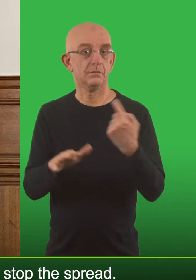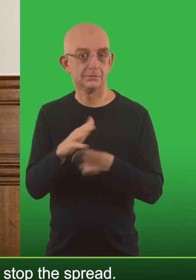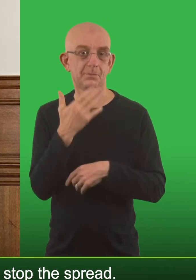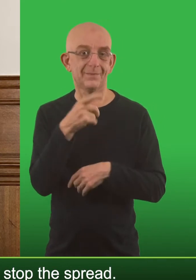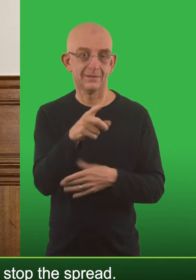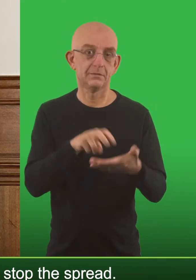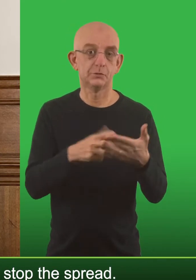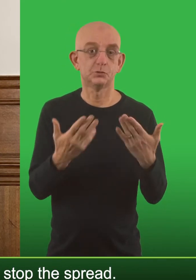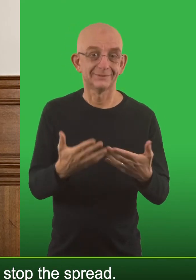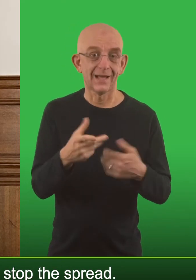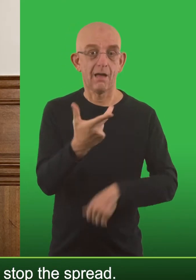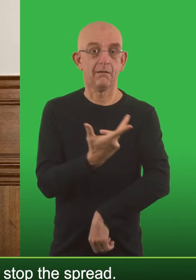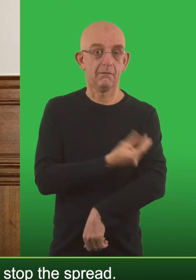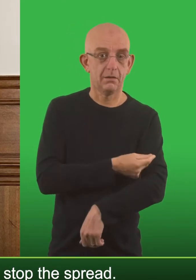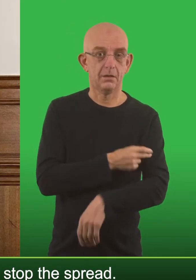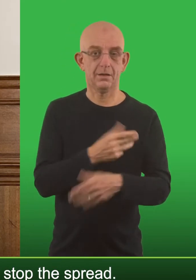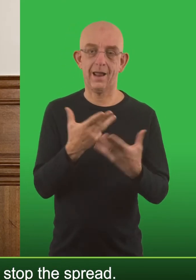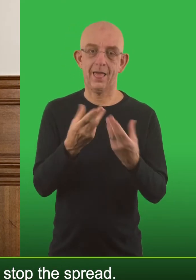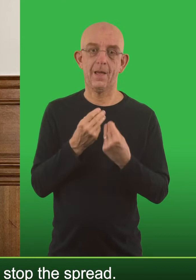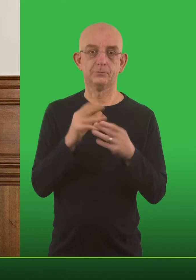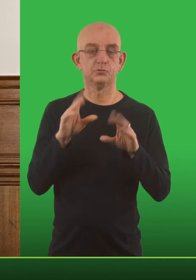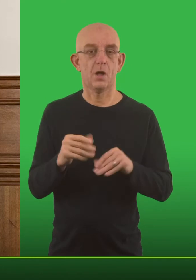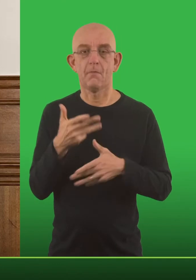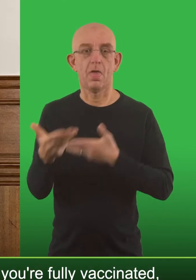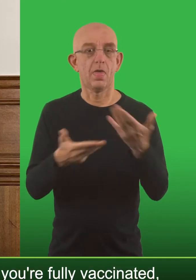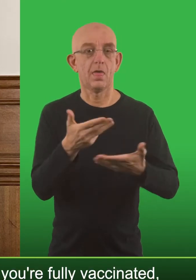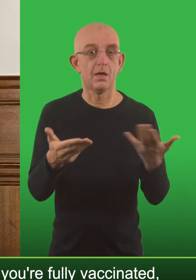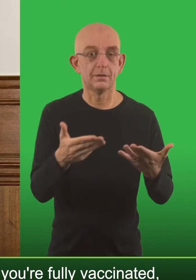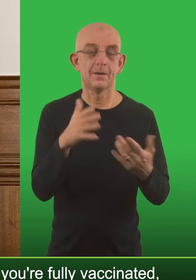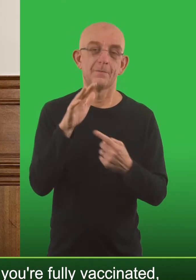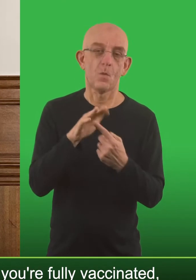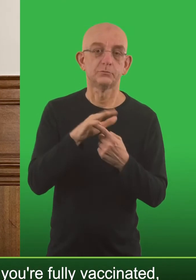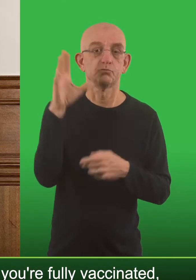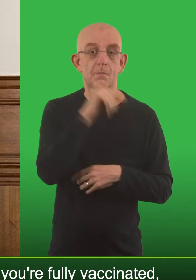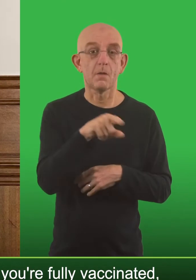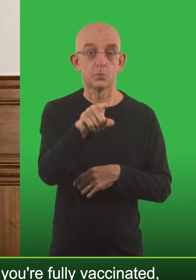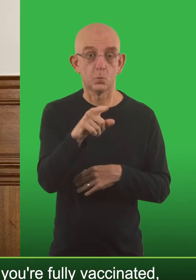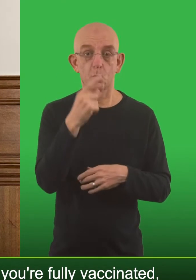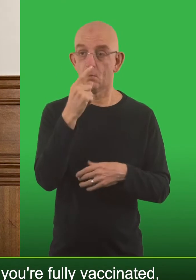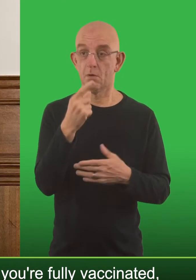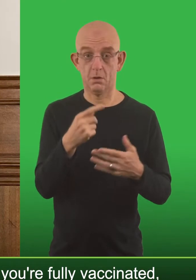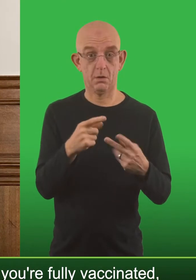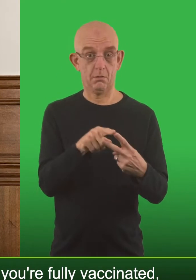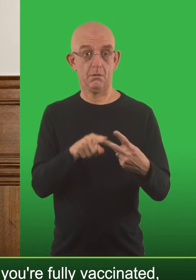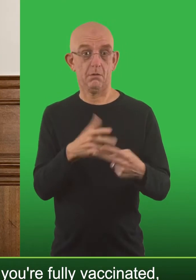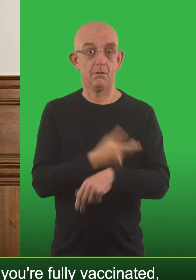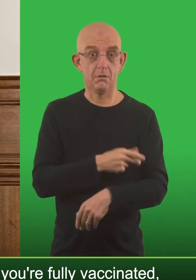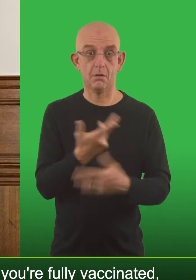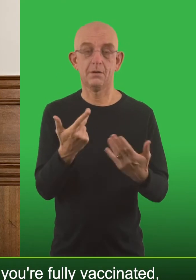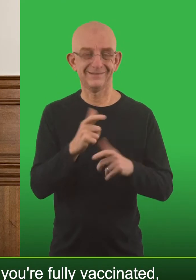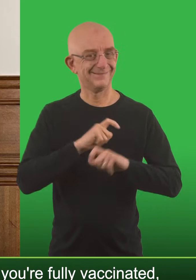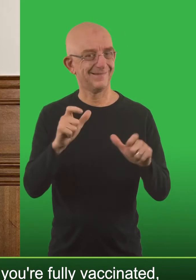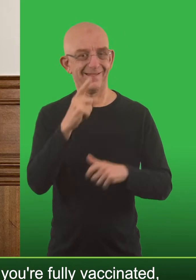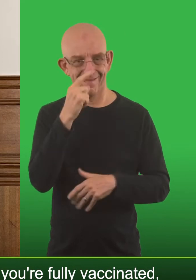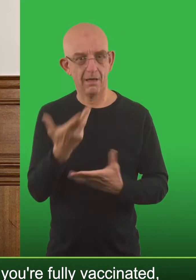Please book today. Get the jab, help stop the spread. And it's important to remember that even when you're fully vaccinated, you